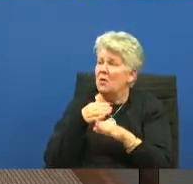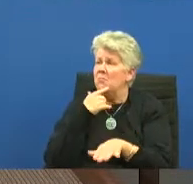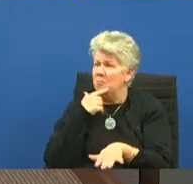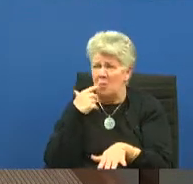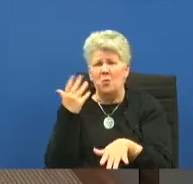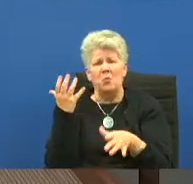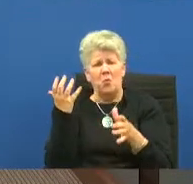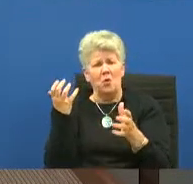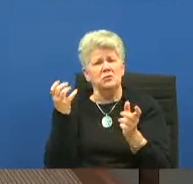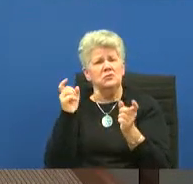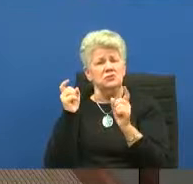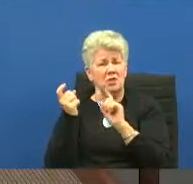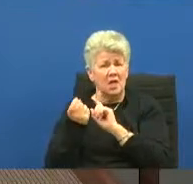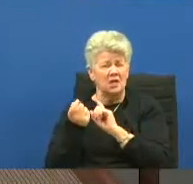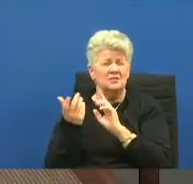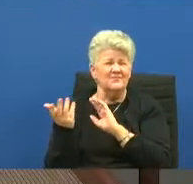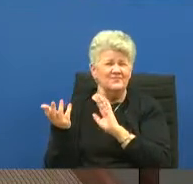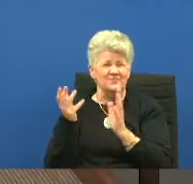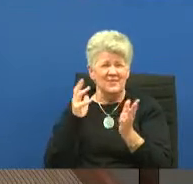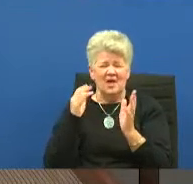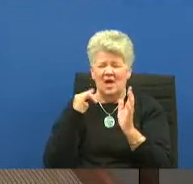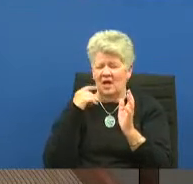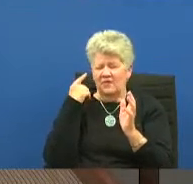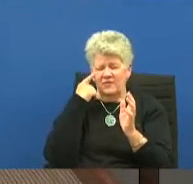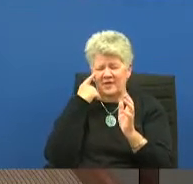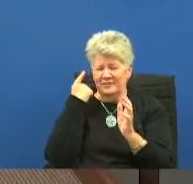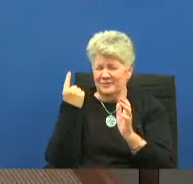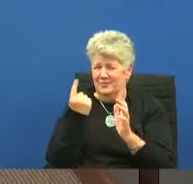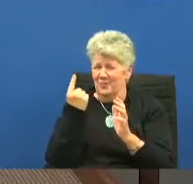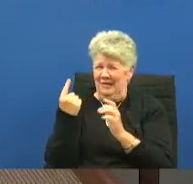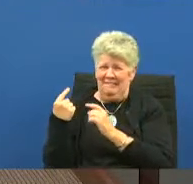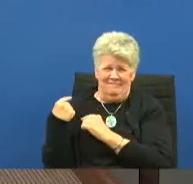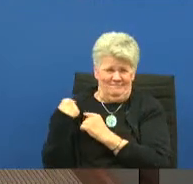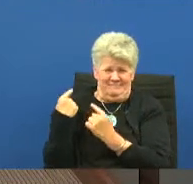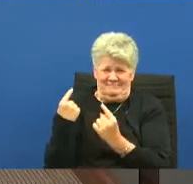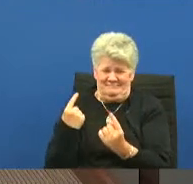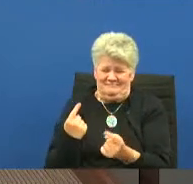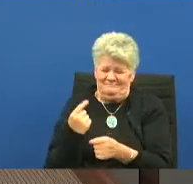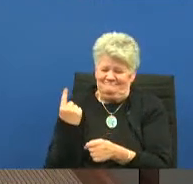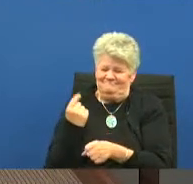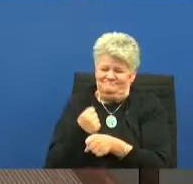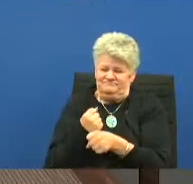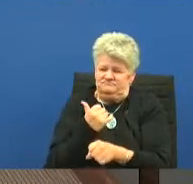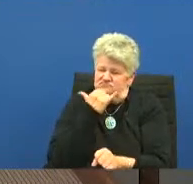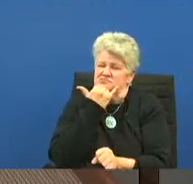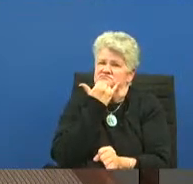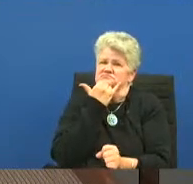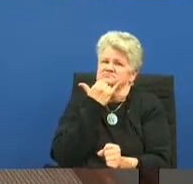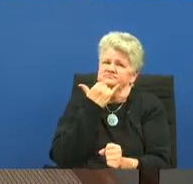where this came out of. I think there is an error somewhere. It was changed